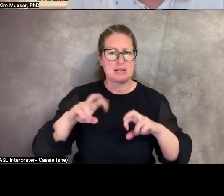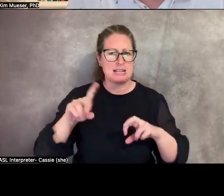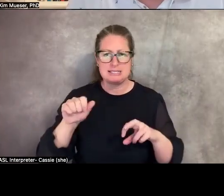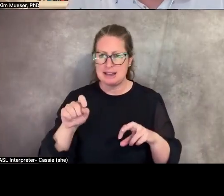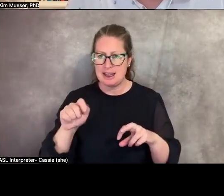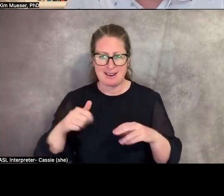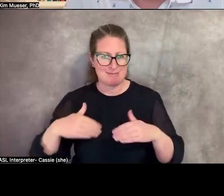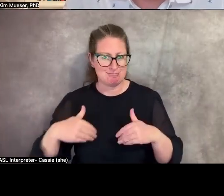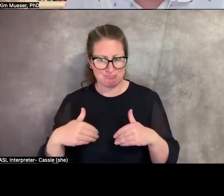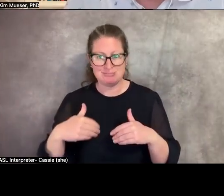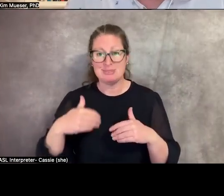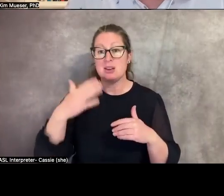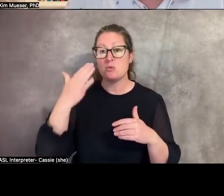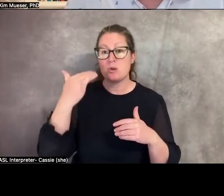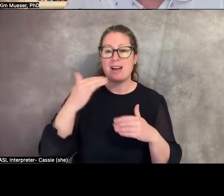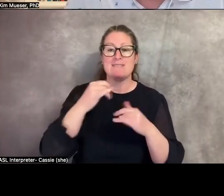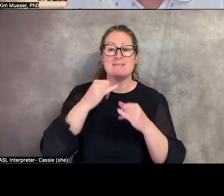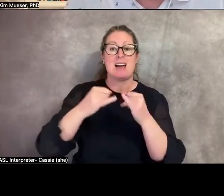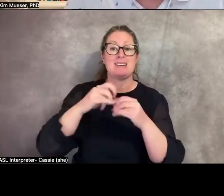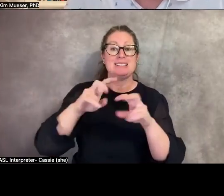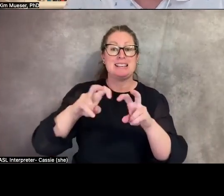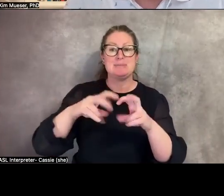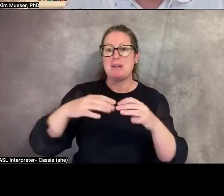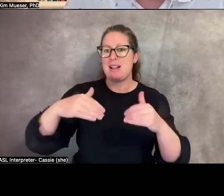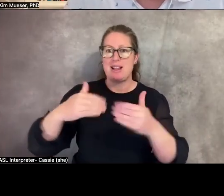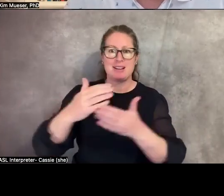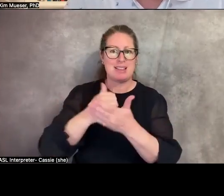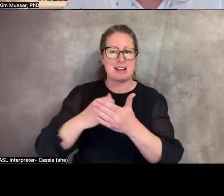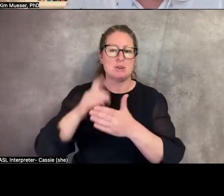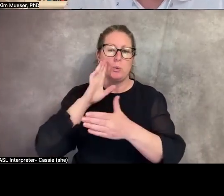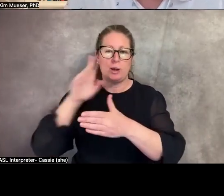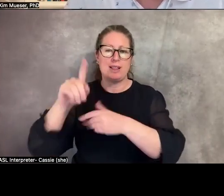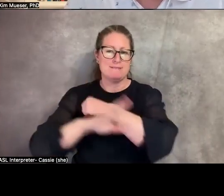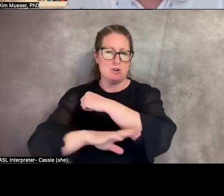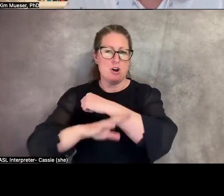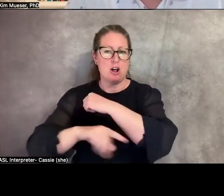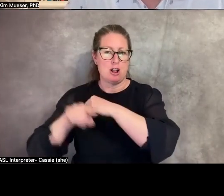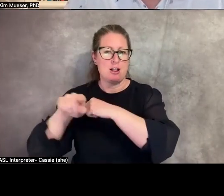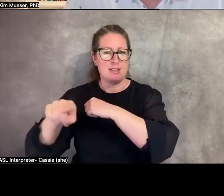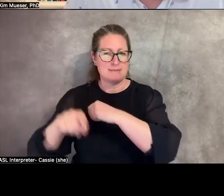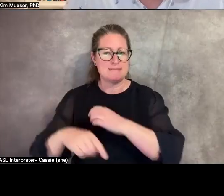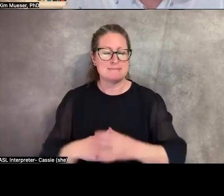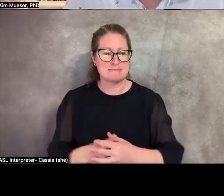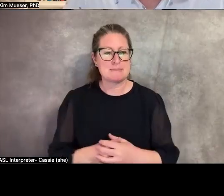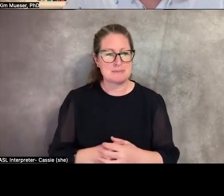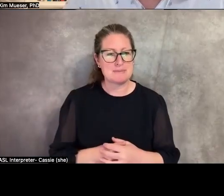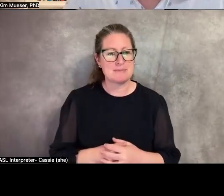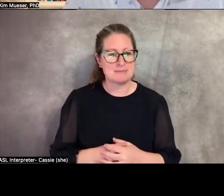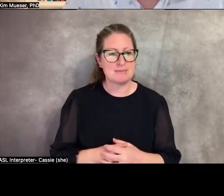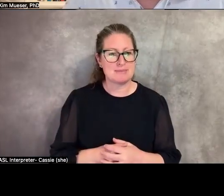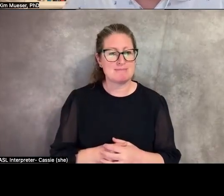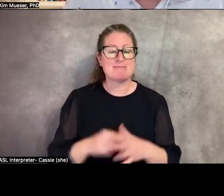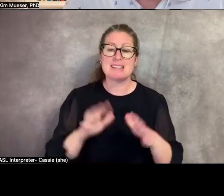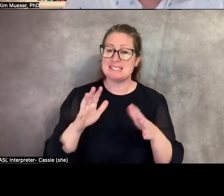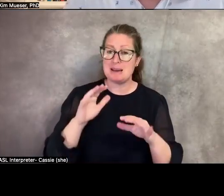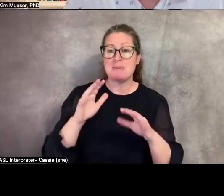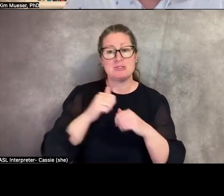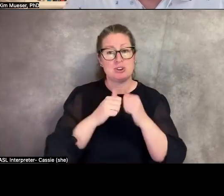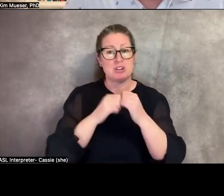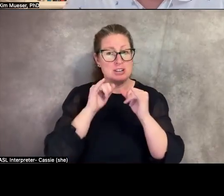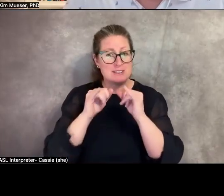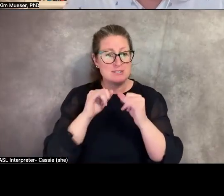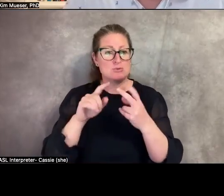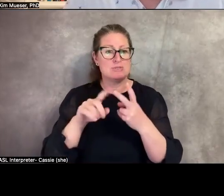because the final assessments are supposed to be collected in the fall of this year. We've been doing semi-structured interviews and